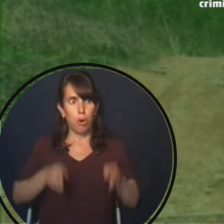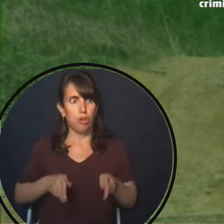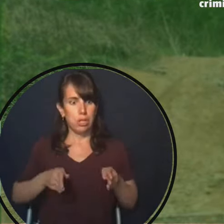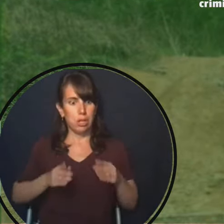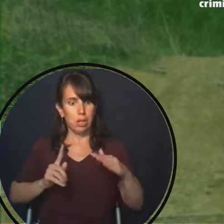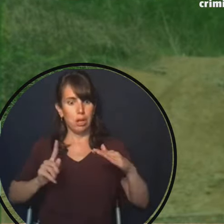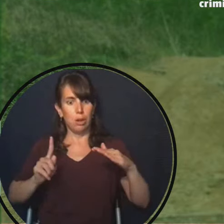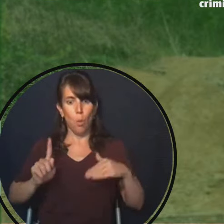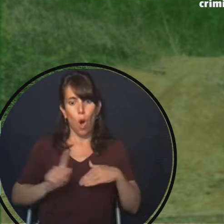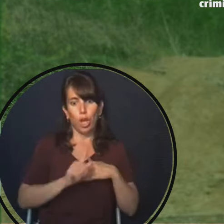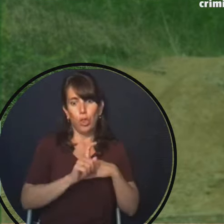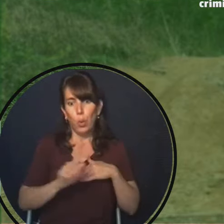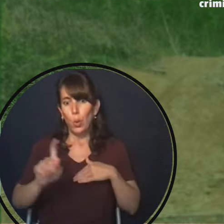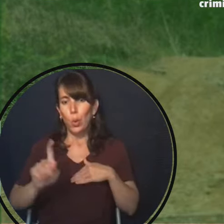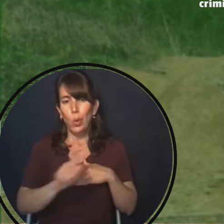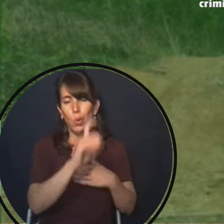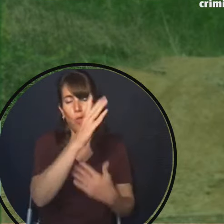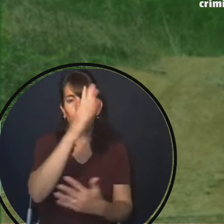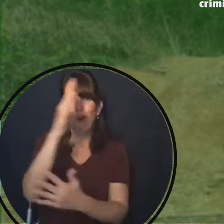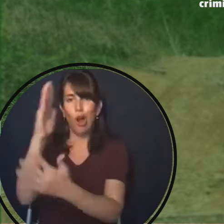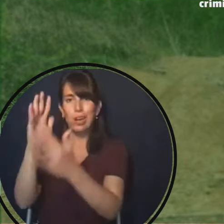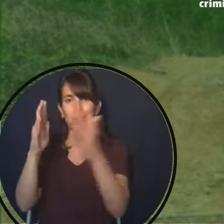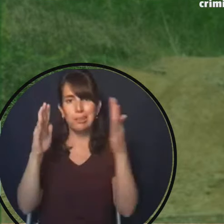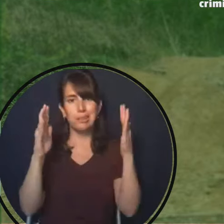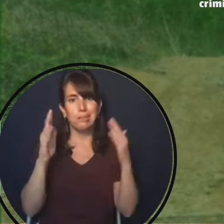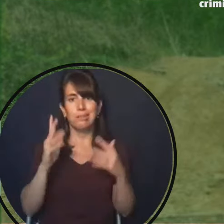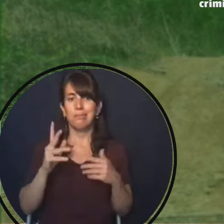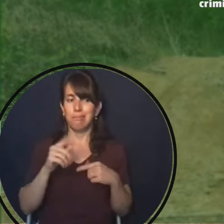individually criminalized and prosecuted.